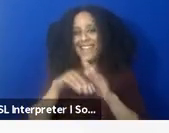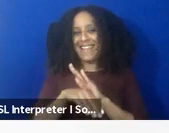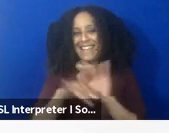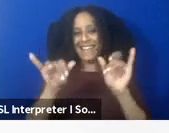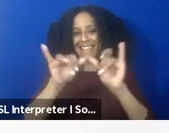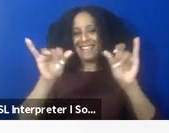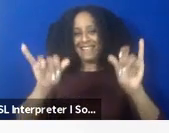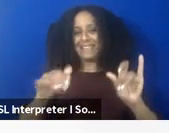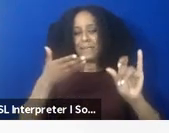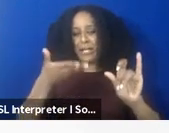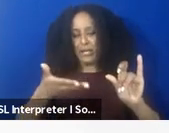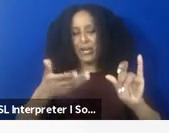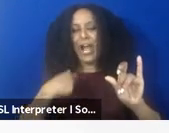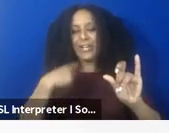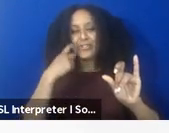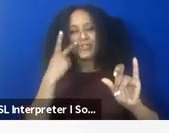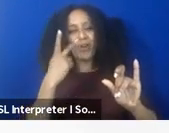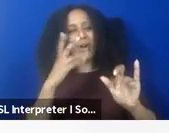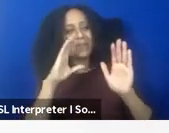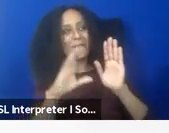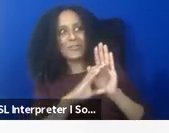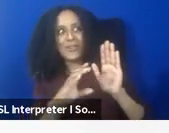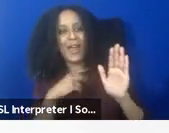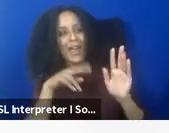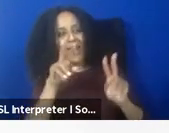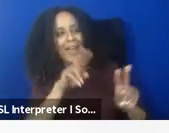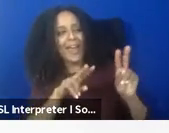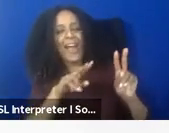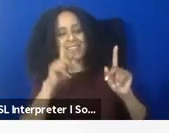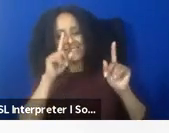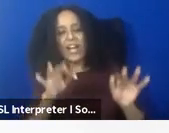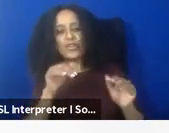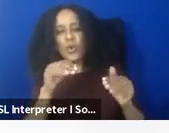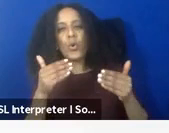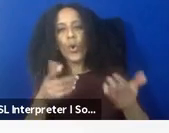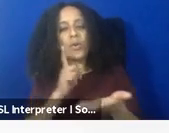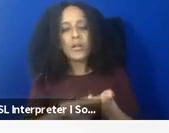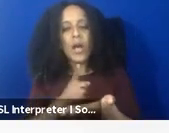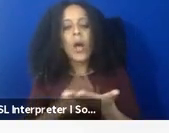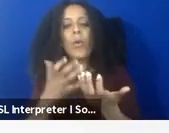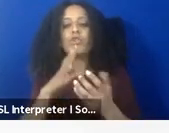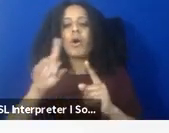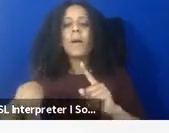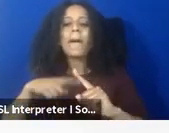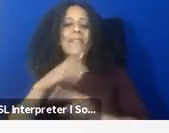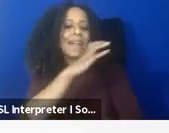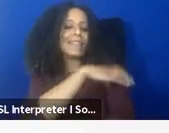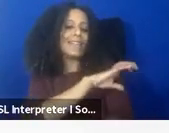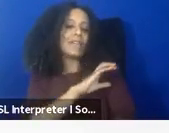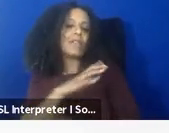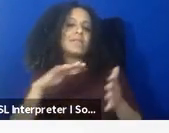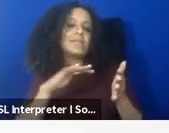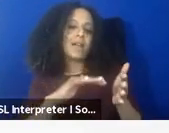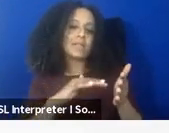And so I saw his slides and I chose not to go over all of that. I want to focus on some of the more clinical studies, and particularly some